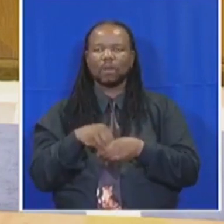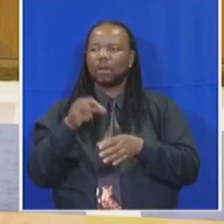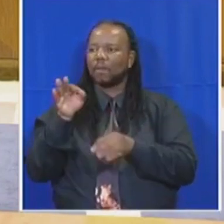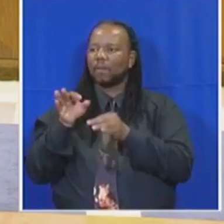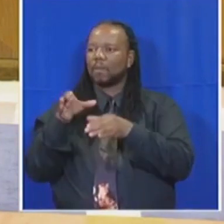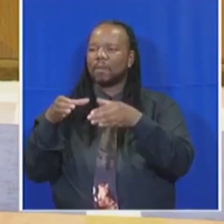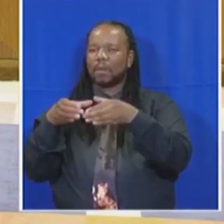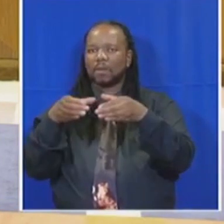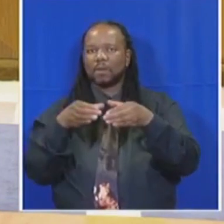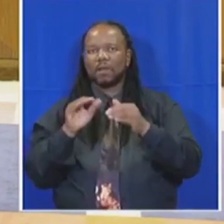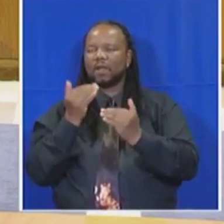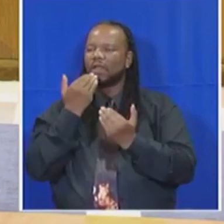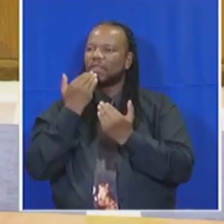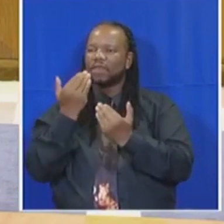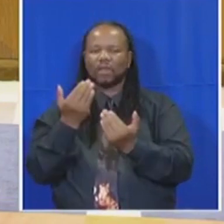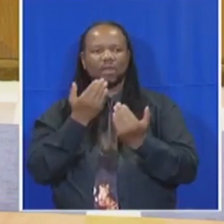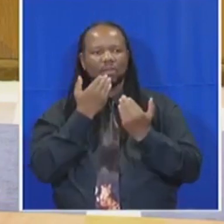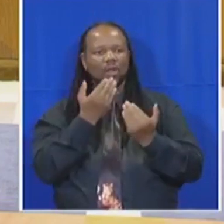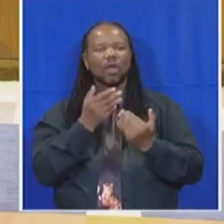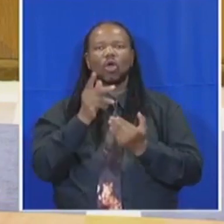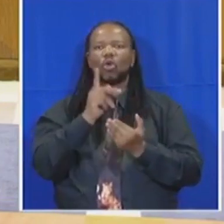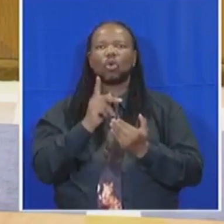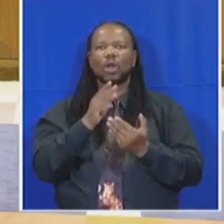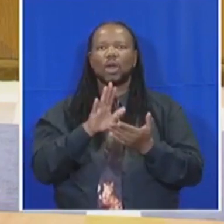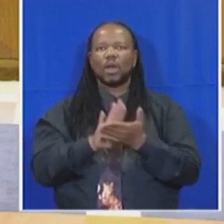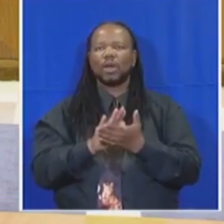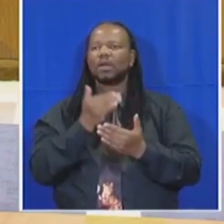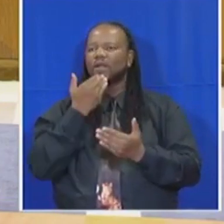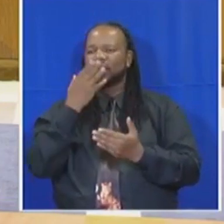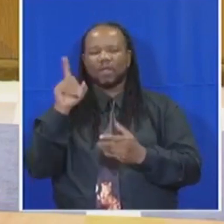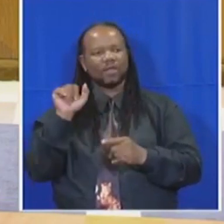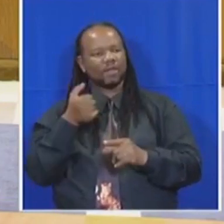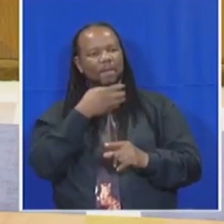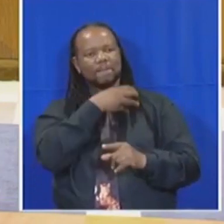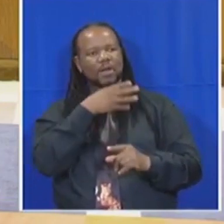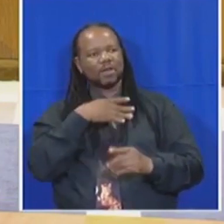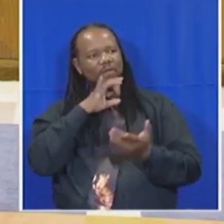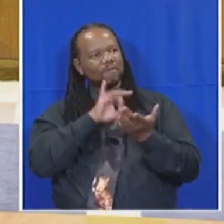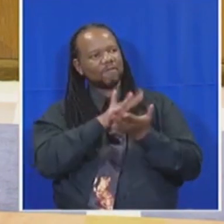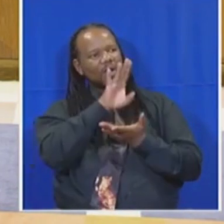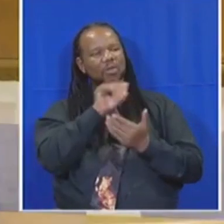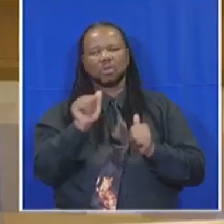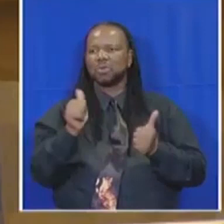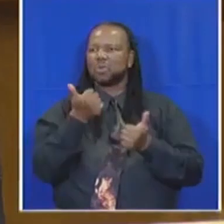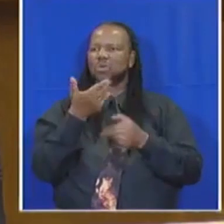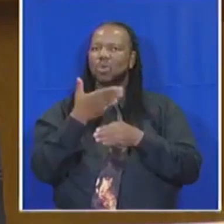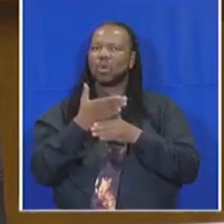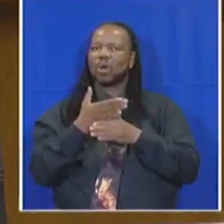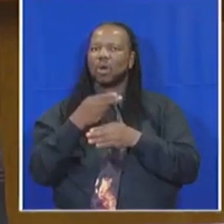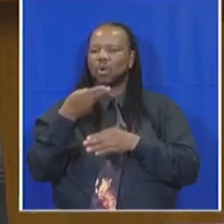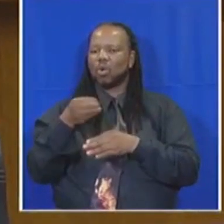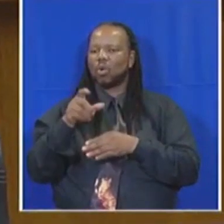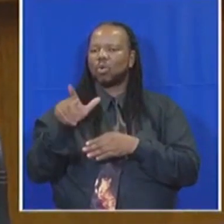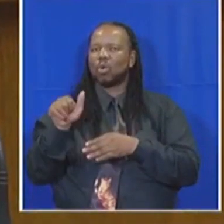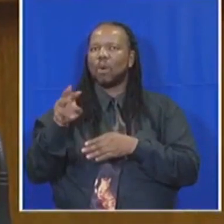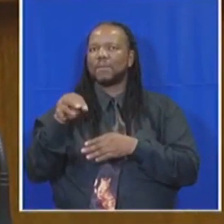party. I want to say thank you to the Honourable Kluama for actually firing the Minister on our behalf. That was good work. To the Honourable Holomisa, I want to say